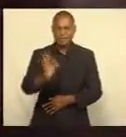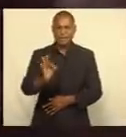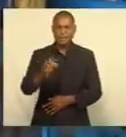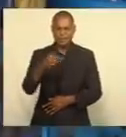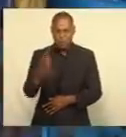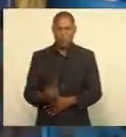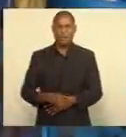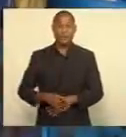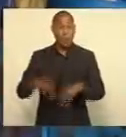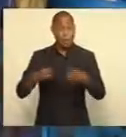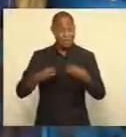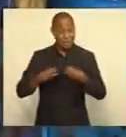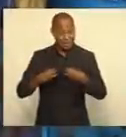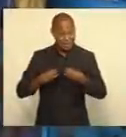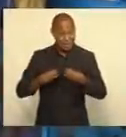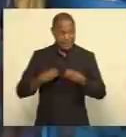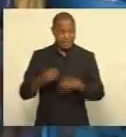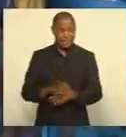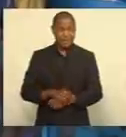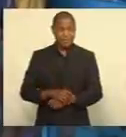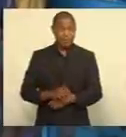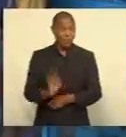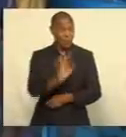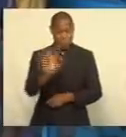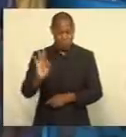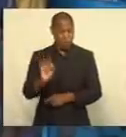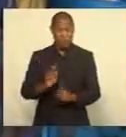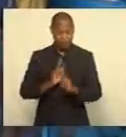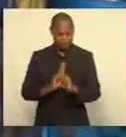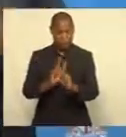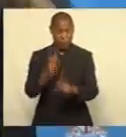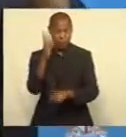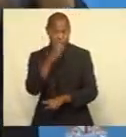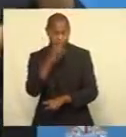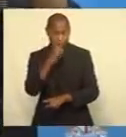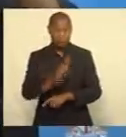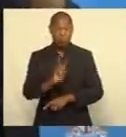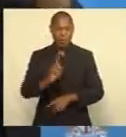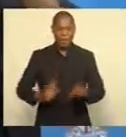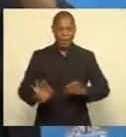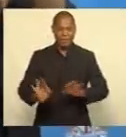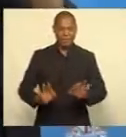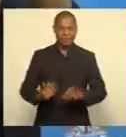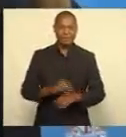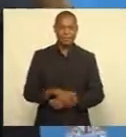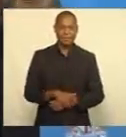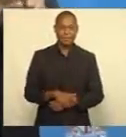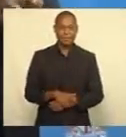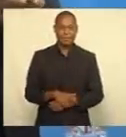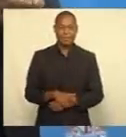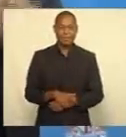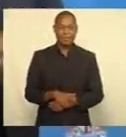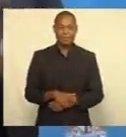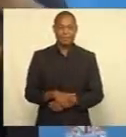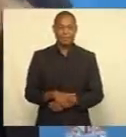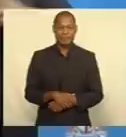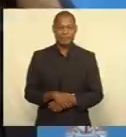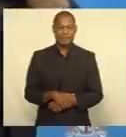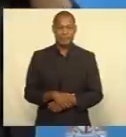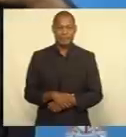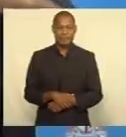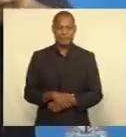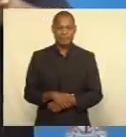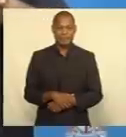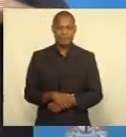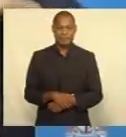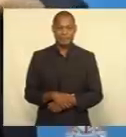Businesses that do not manage these risks with COVID-safe plans will be shut down. The virus is here.